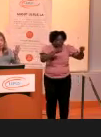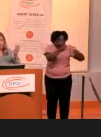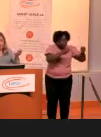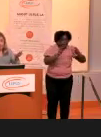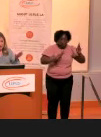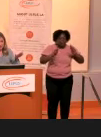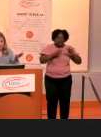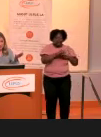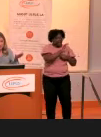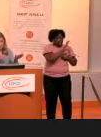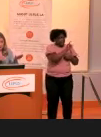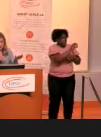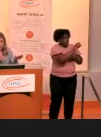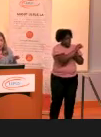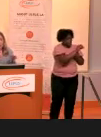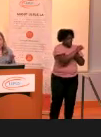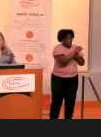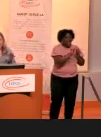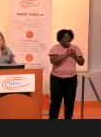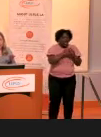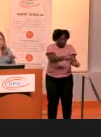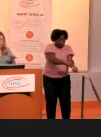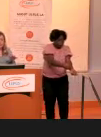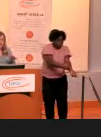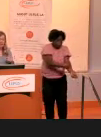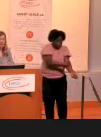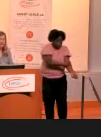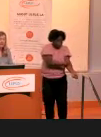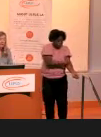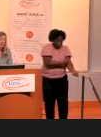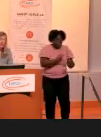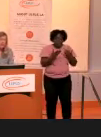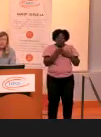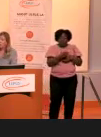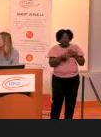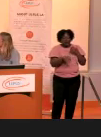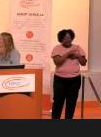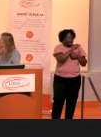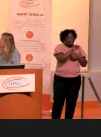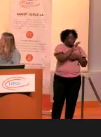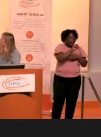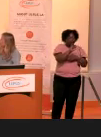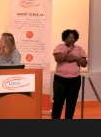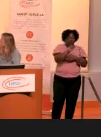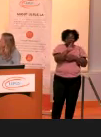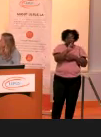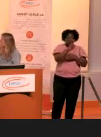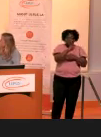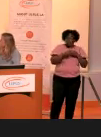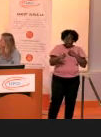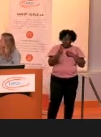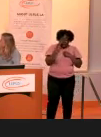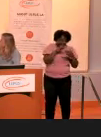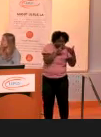to cyclophosphamide through the vein or mycophenolic acid. And what they could see in